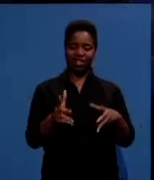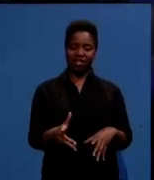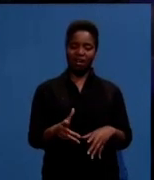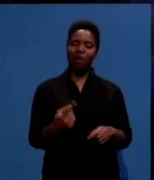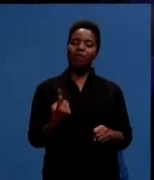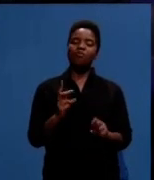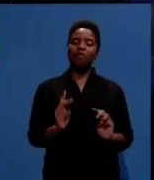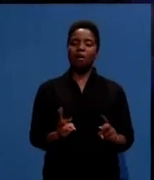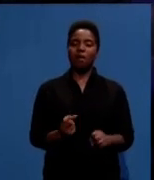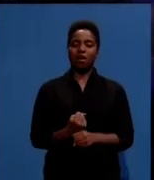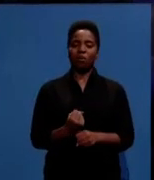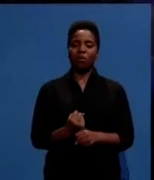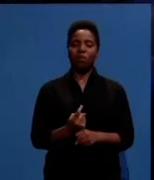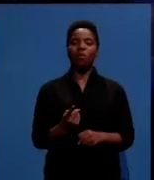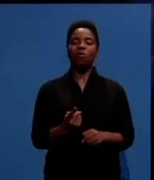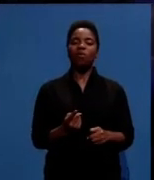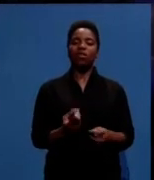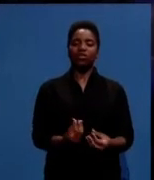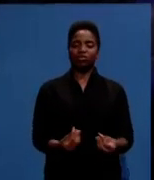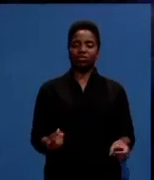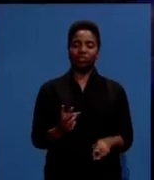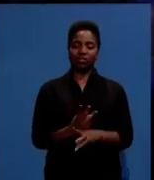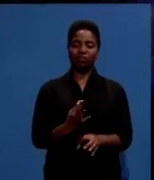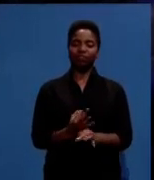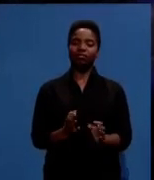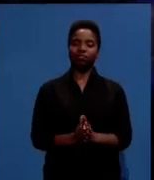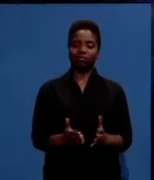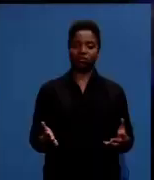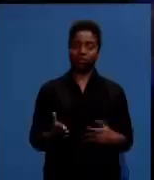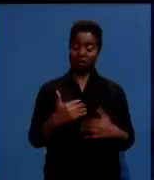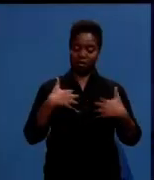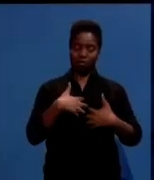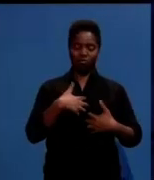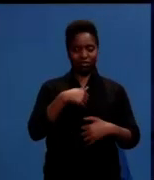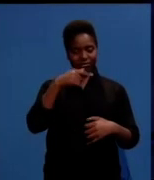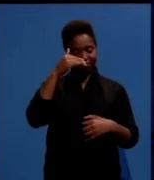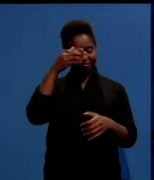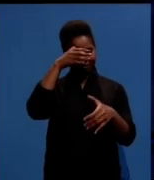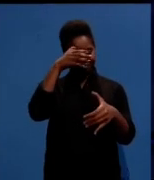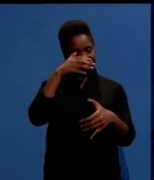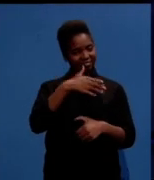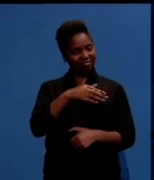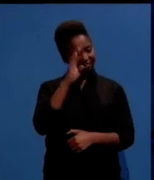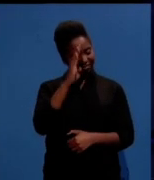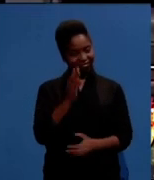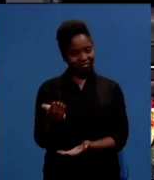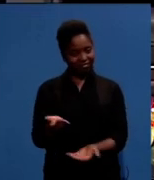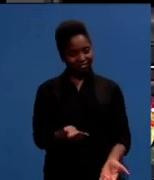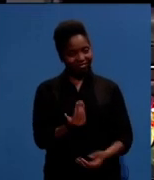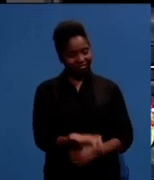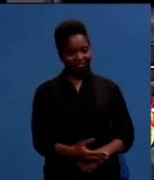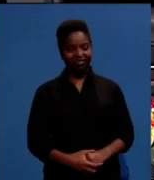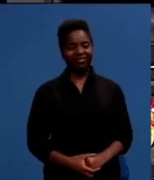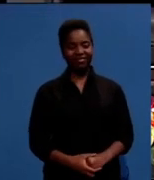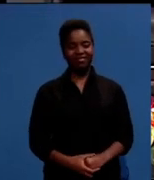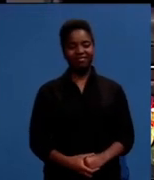vulnerable children, runs workshops on personal mastery and emotional intelligence. Tsepiso, welcome very much to our couch here. You